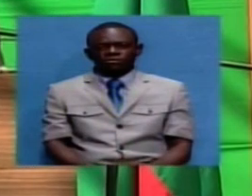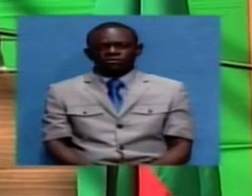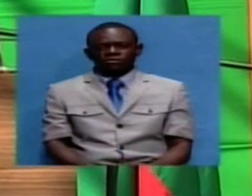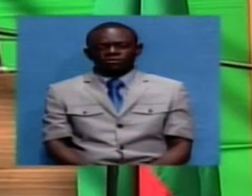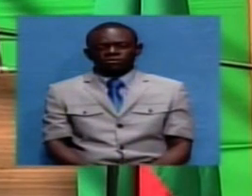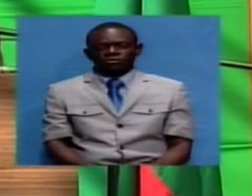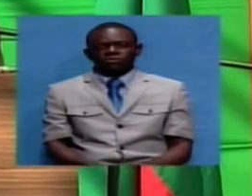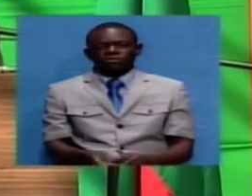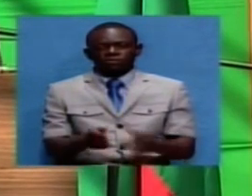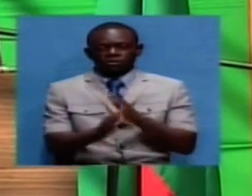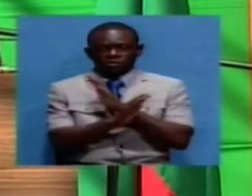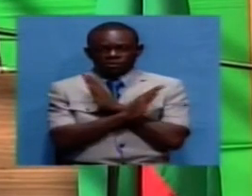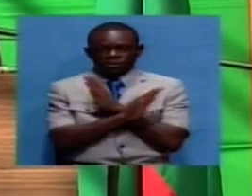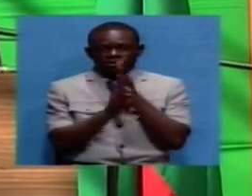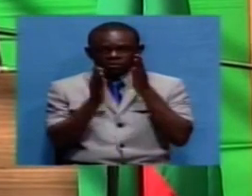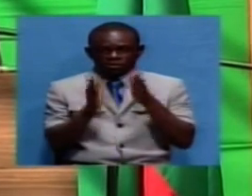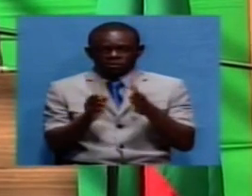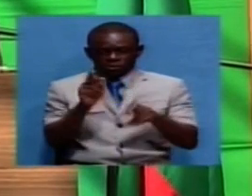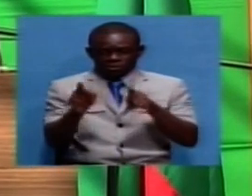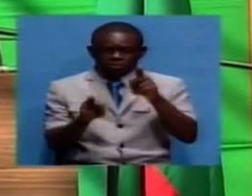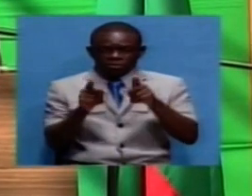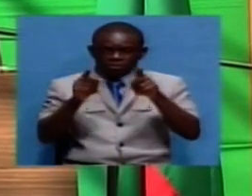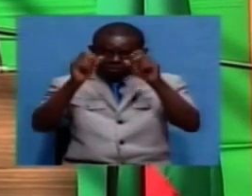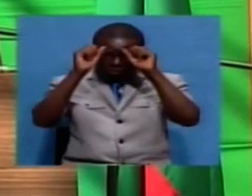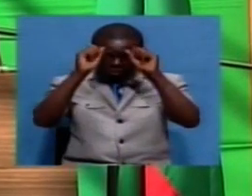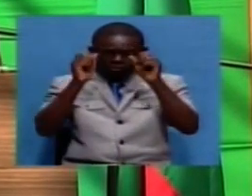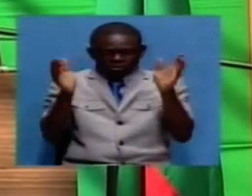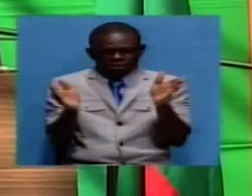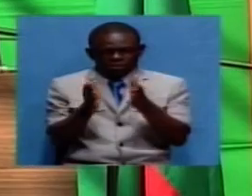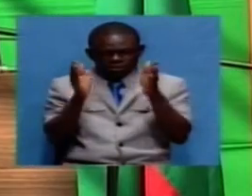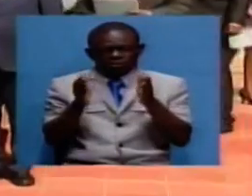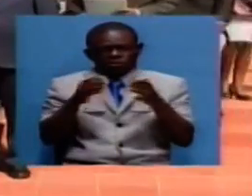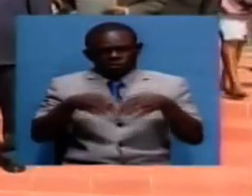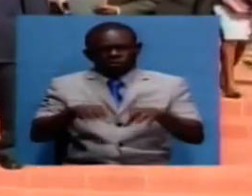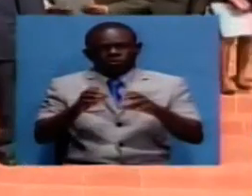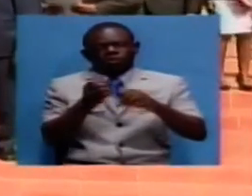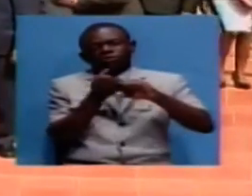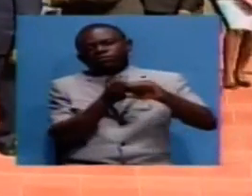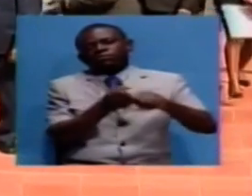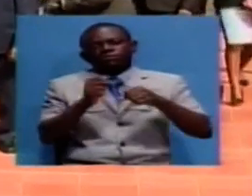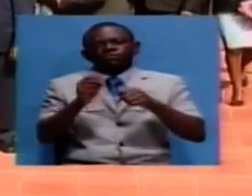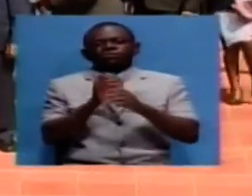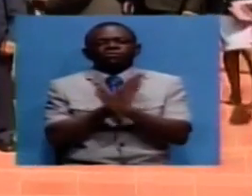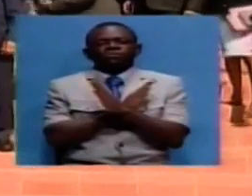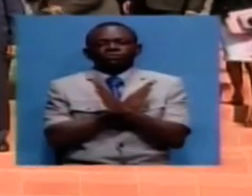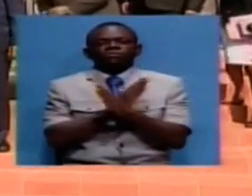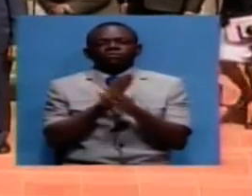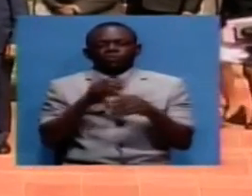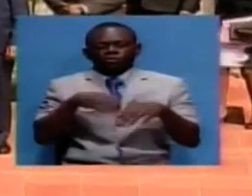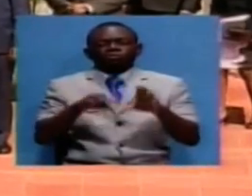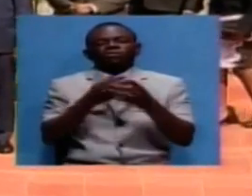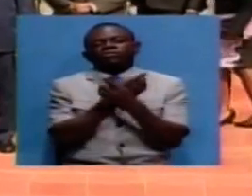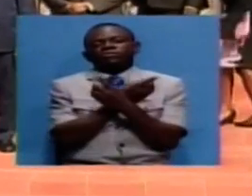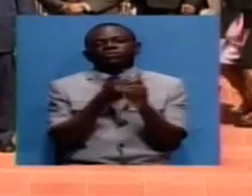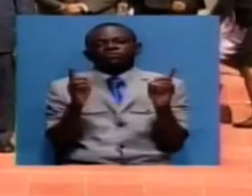urged Zambians to remain patriotic and defend the country's good democratic credentials. Michael Kaumba,